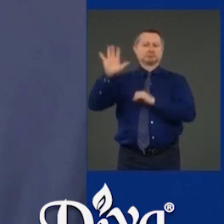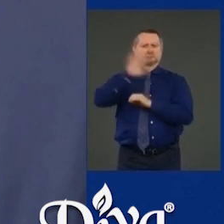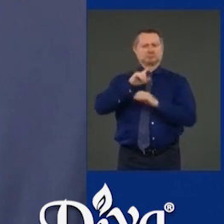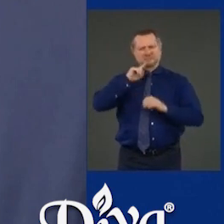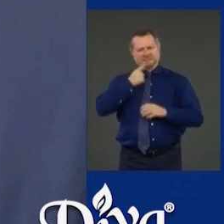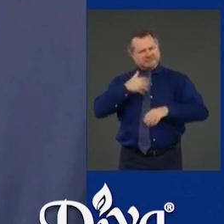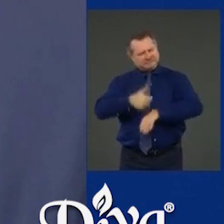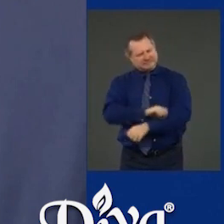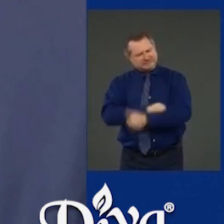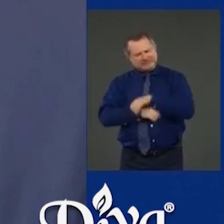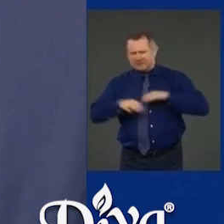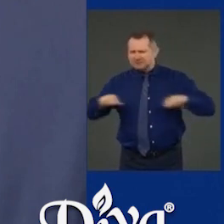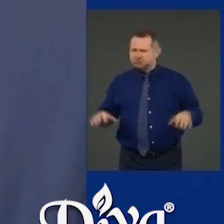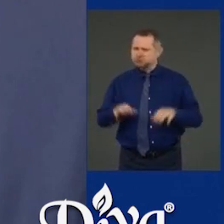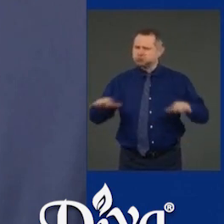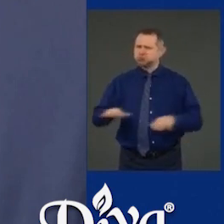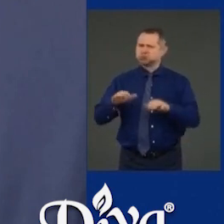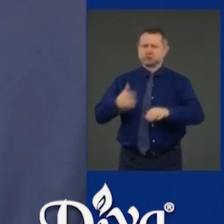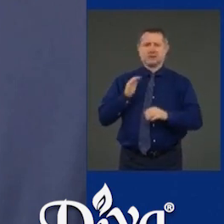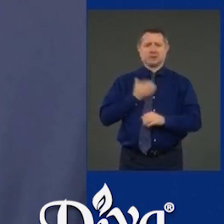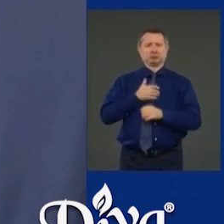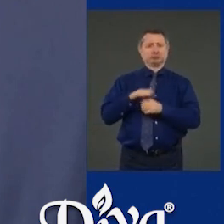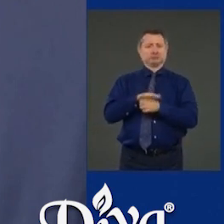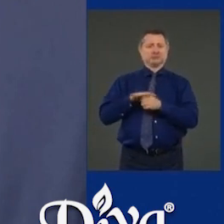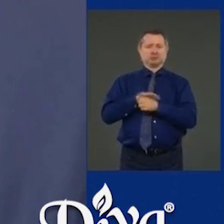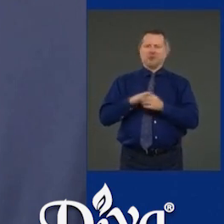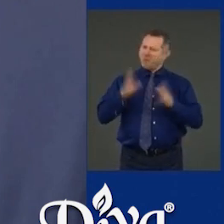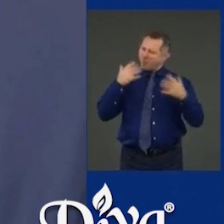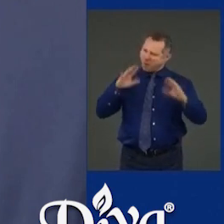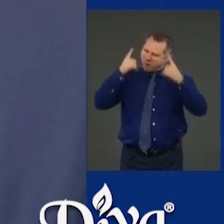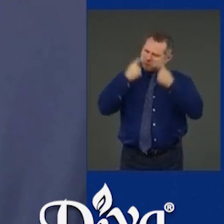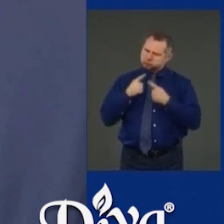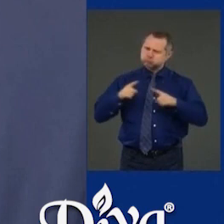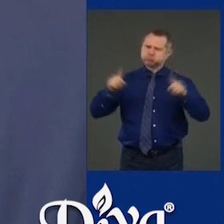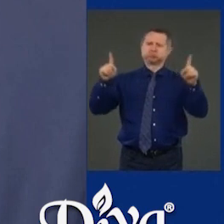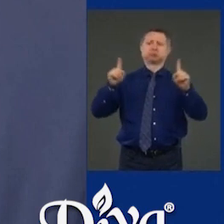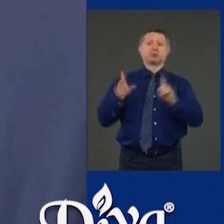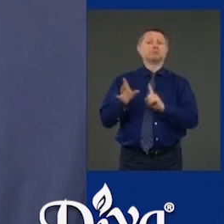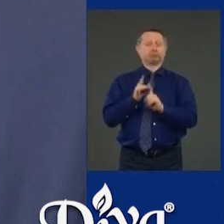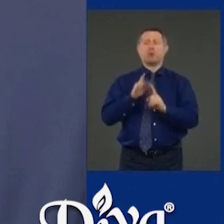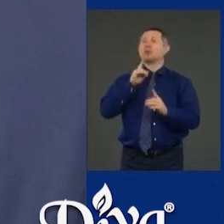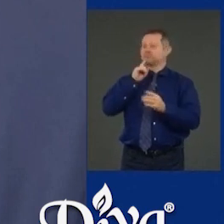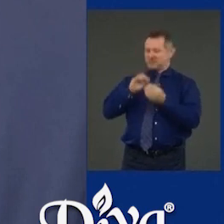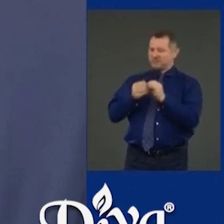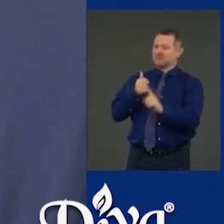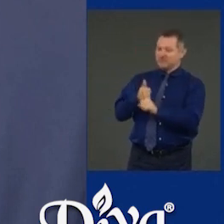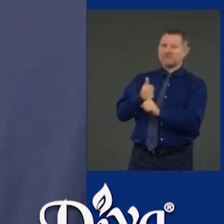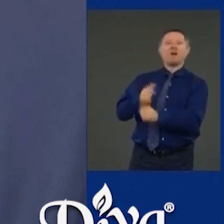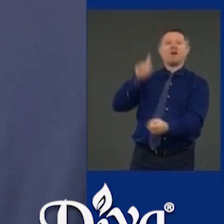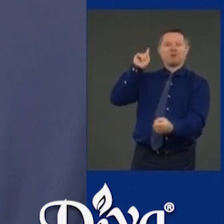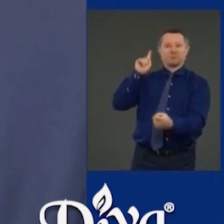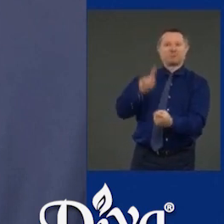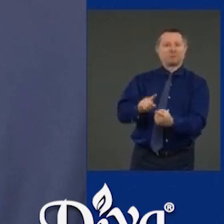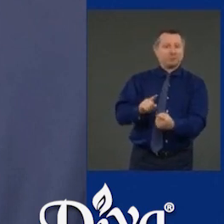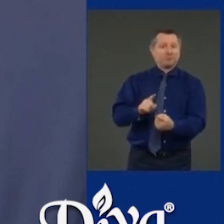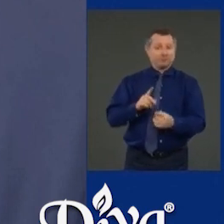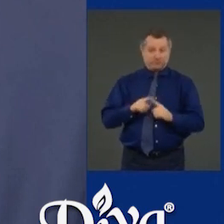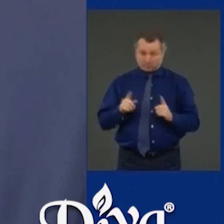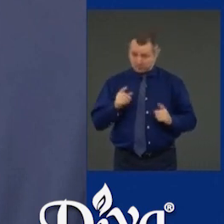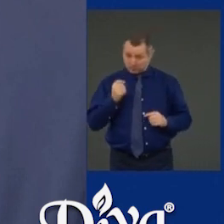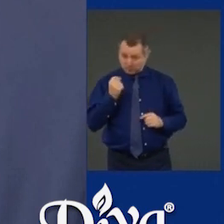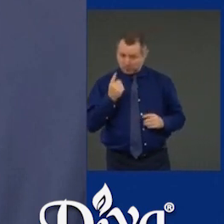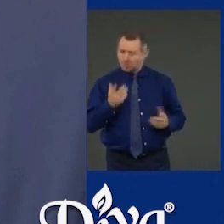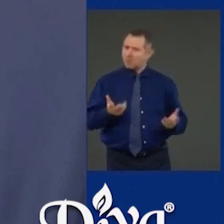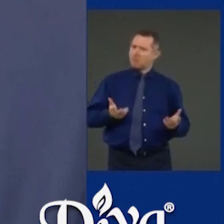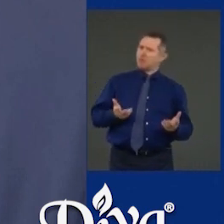as a region to power through and get our positivity rates very low. But we're not an island. And as we look around